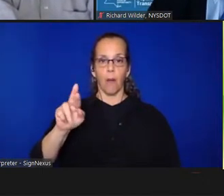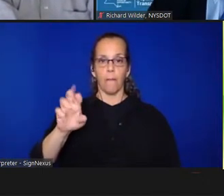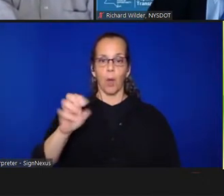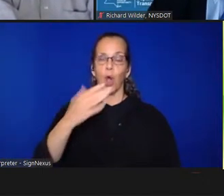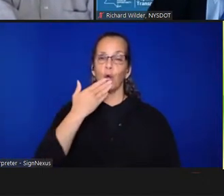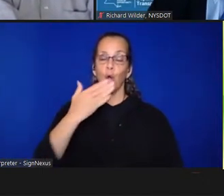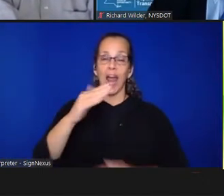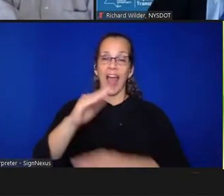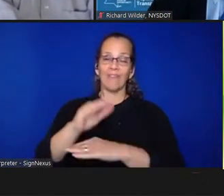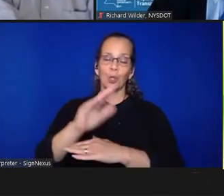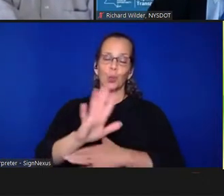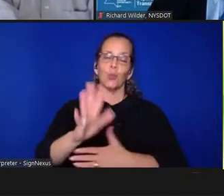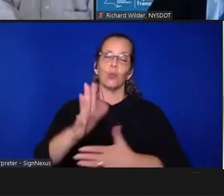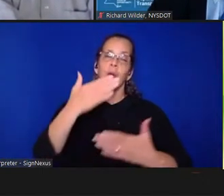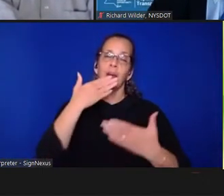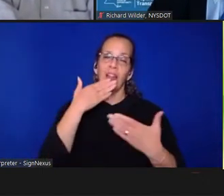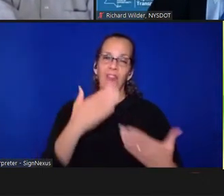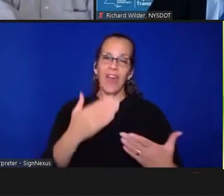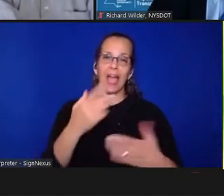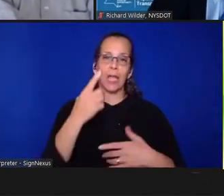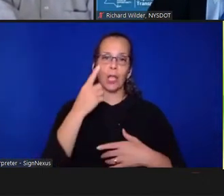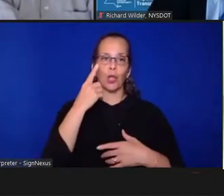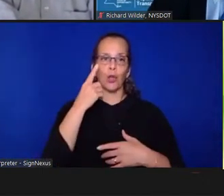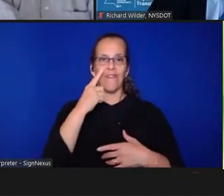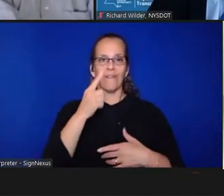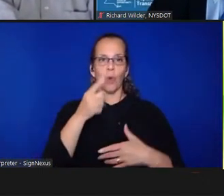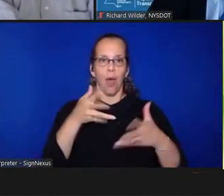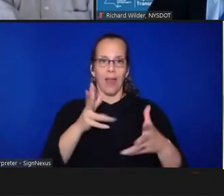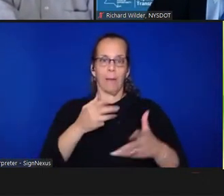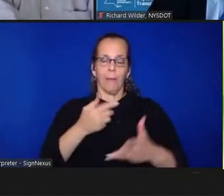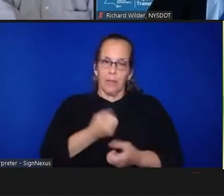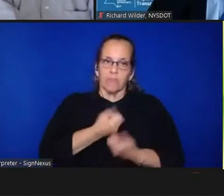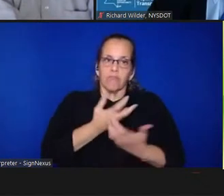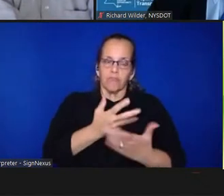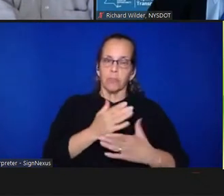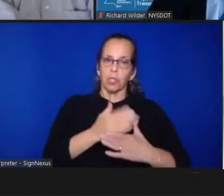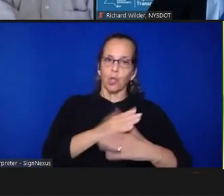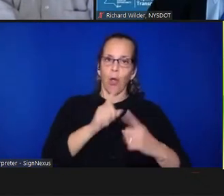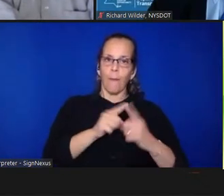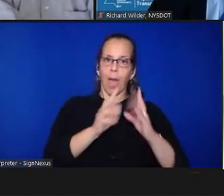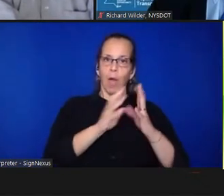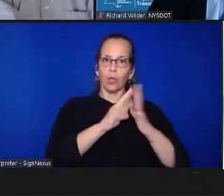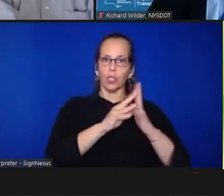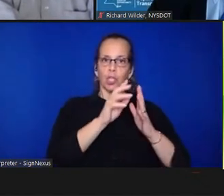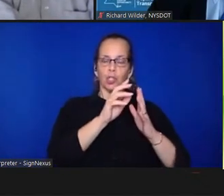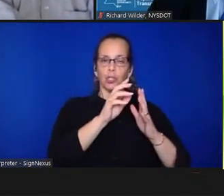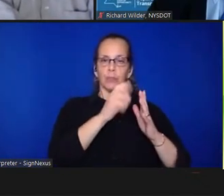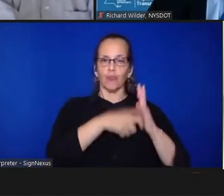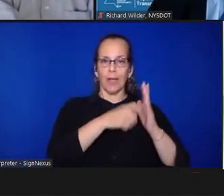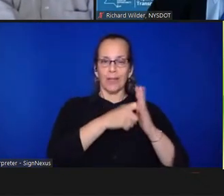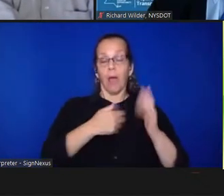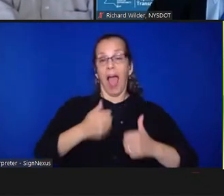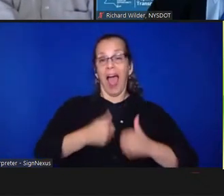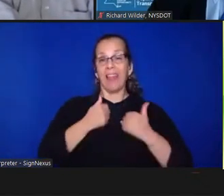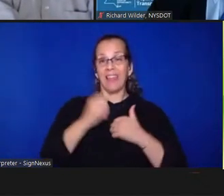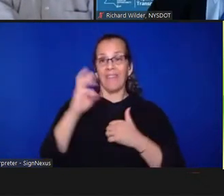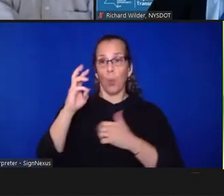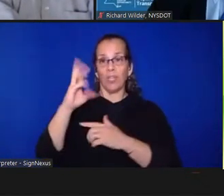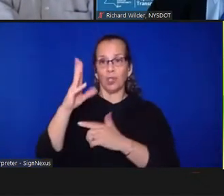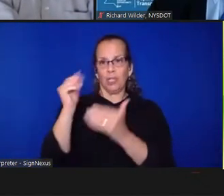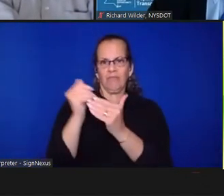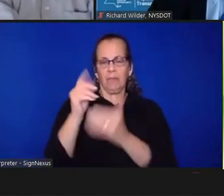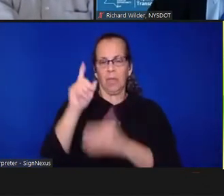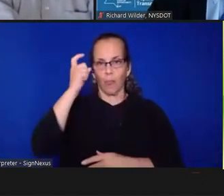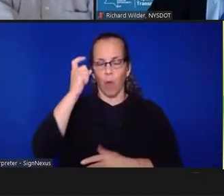afternoon and thank you for the space to share our thoughts on congestion pricing I currently live in Westchester near the Bronx and I've worked in New York City